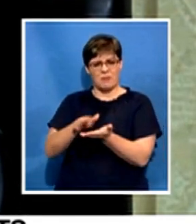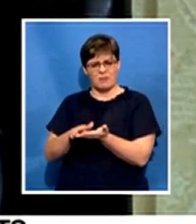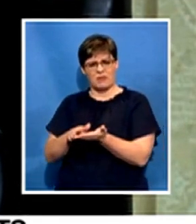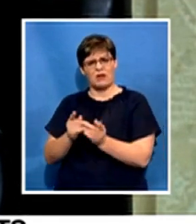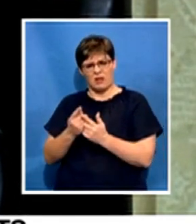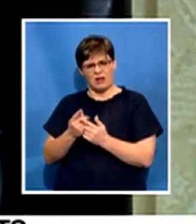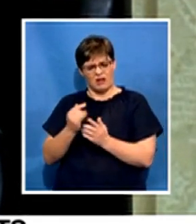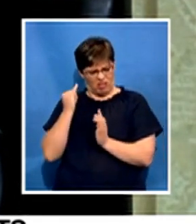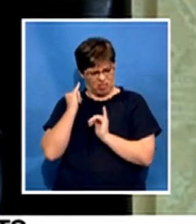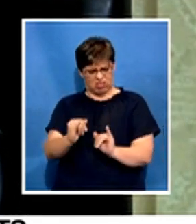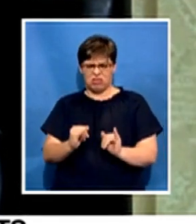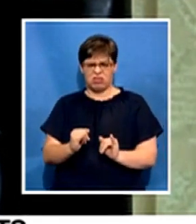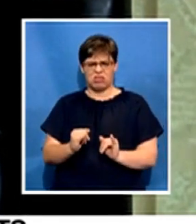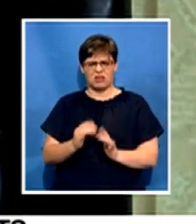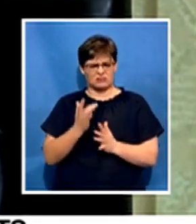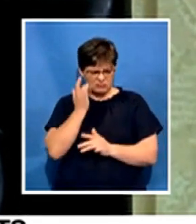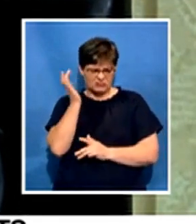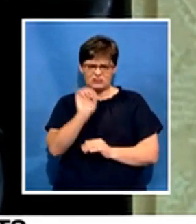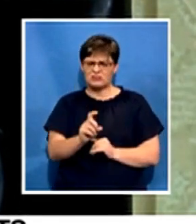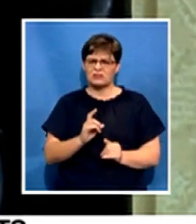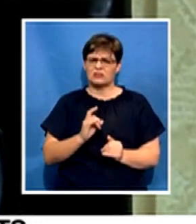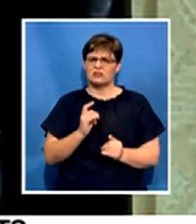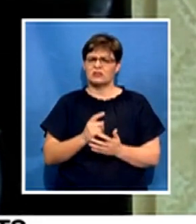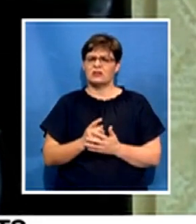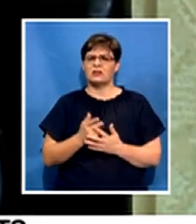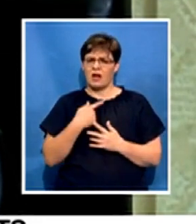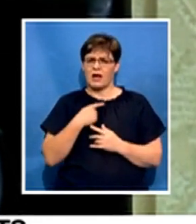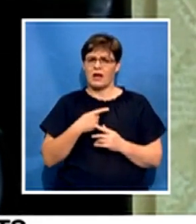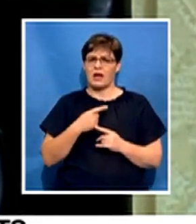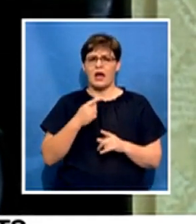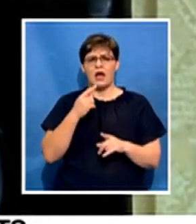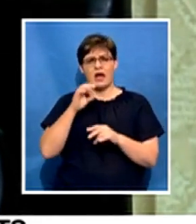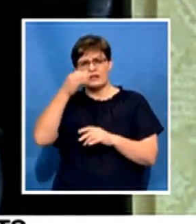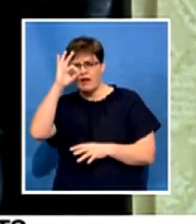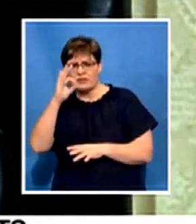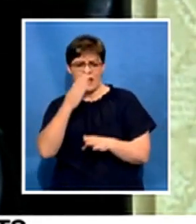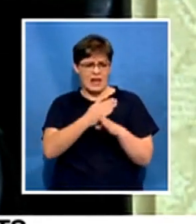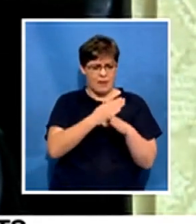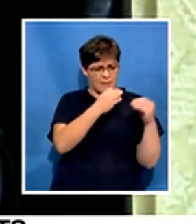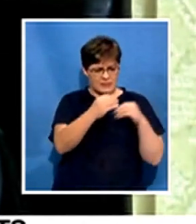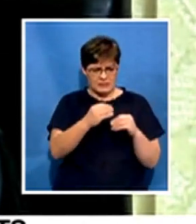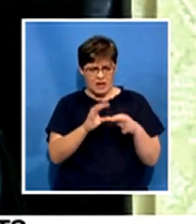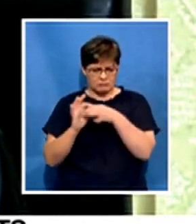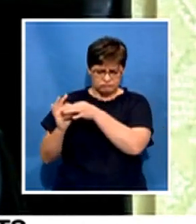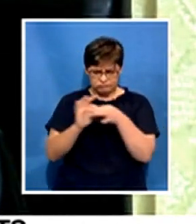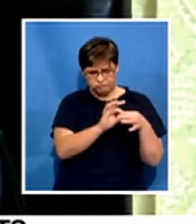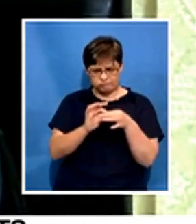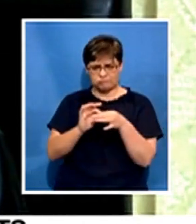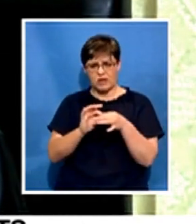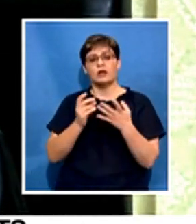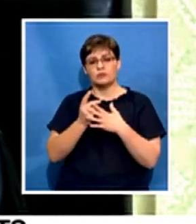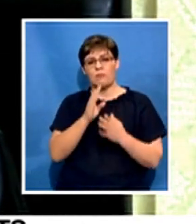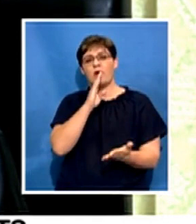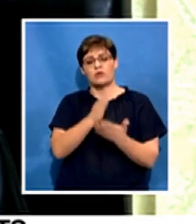needs to work with labor and business to develop clear roadmaps to take these SOEs out of the